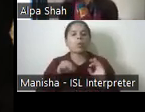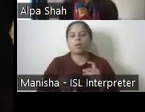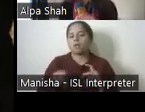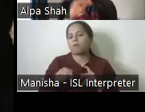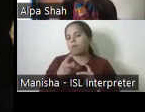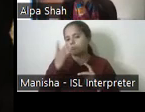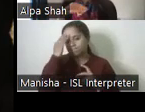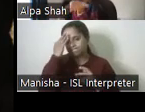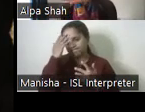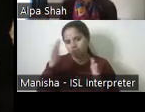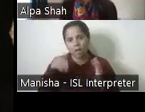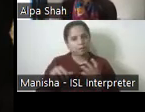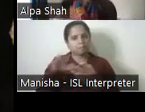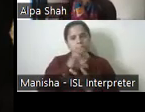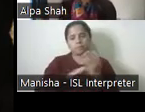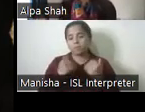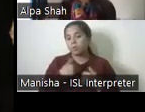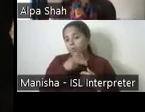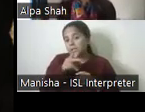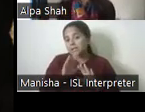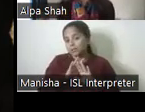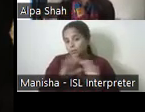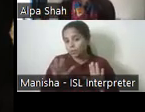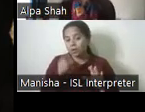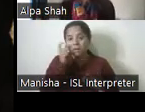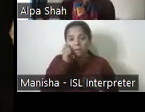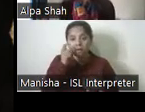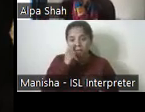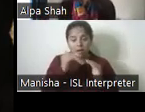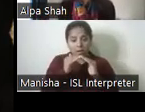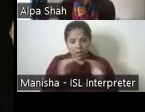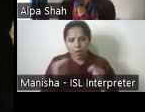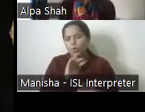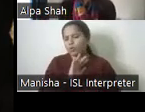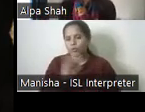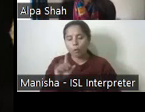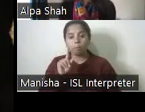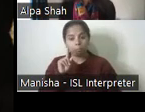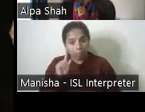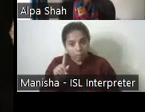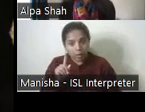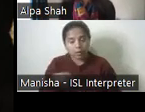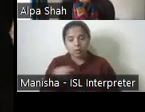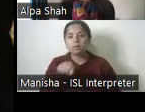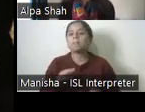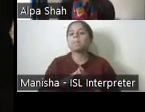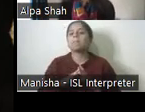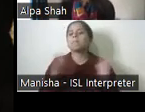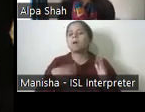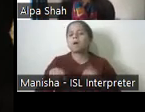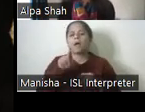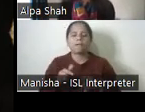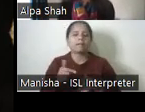again, I want to emphasize that I'm not saying that men and women are totally equal, but that there is much more marked